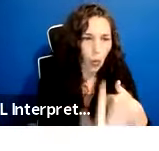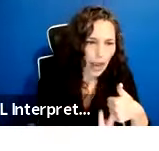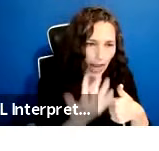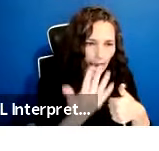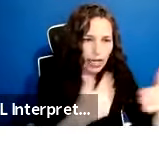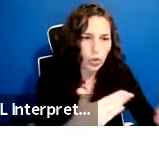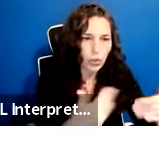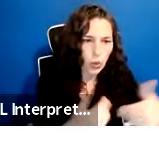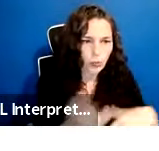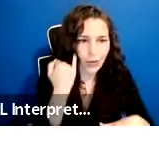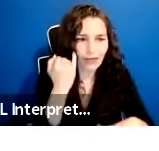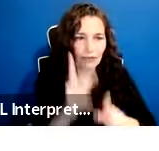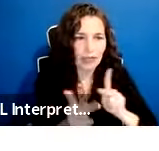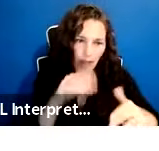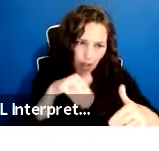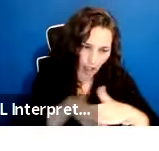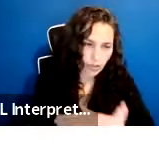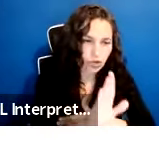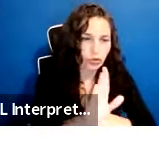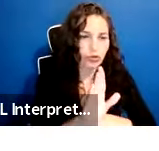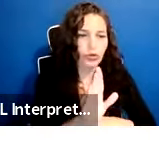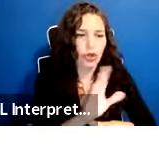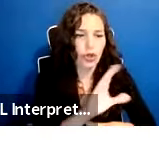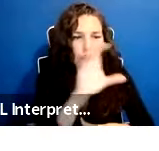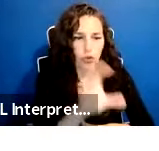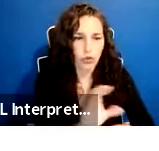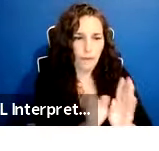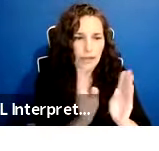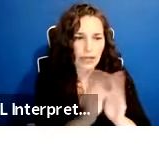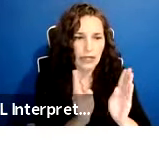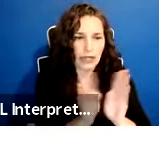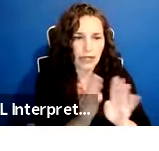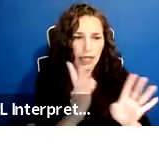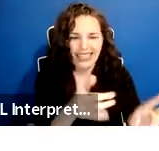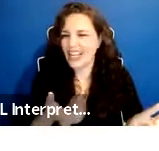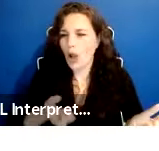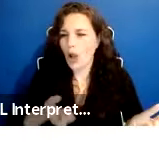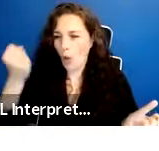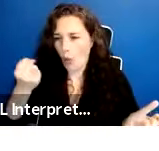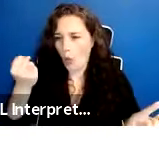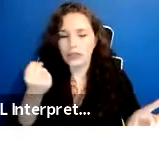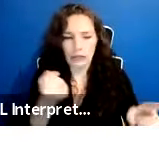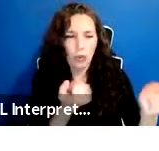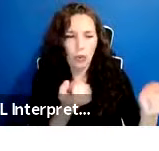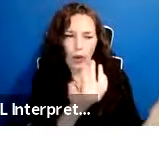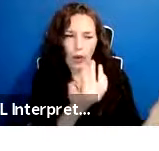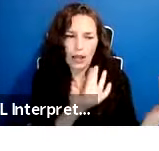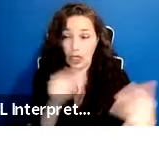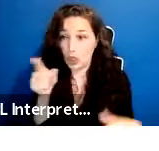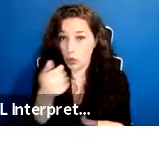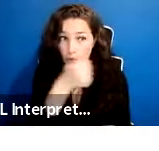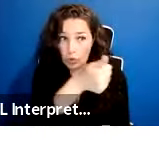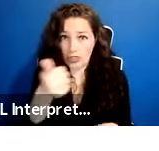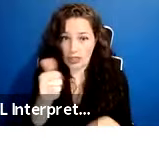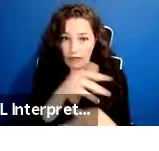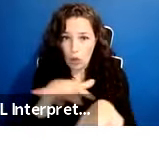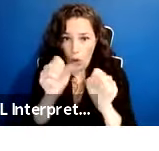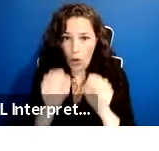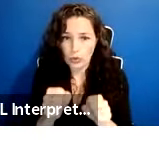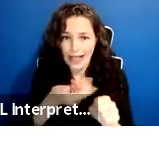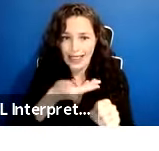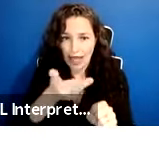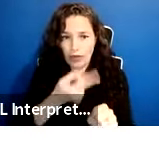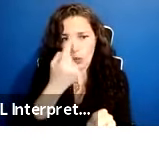so that when people enter your Zoom meeting, they're put in a sort of a holding area. And as the host, you can let them in one at a